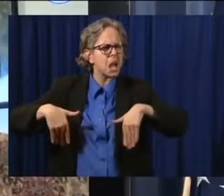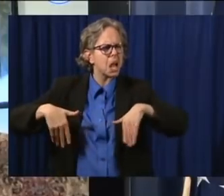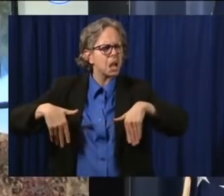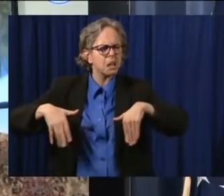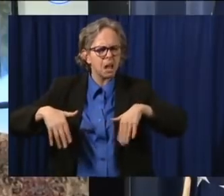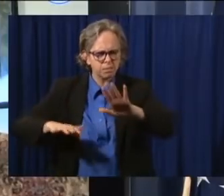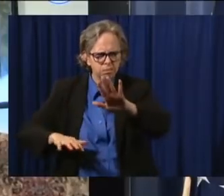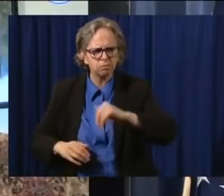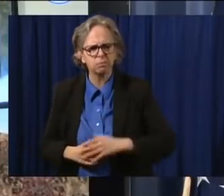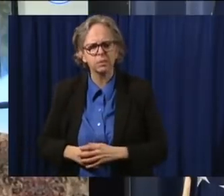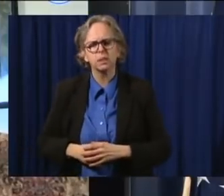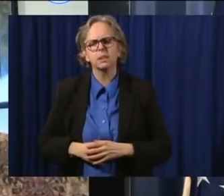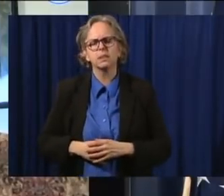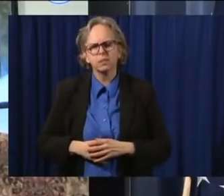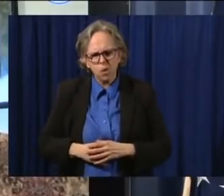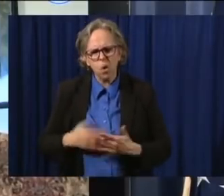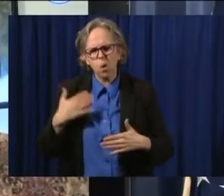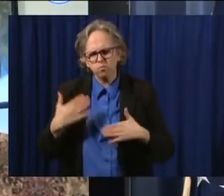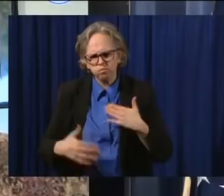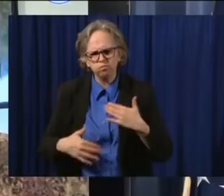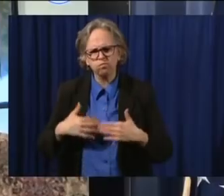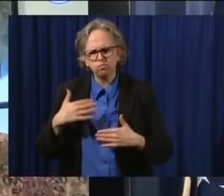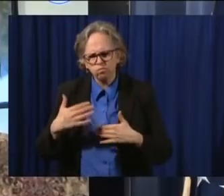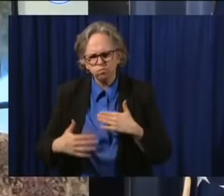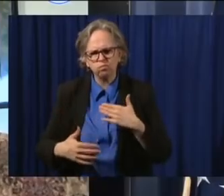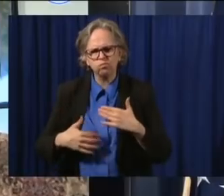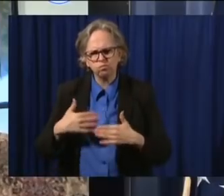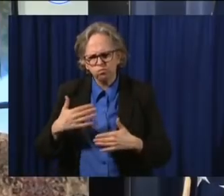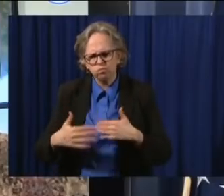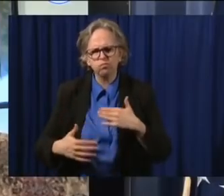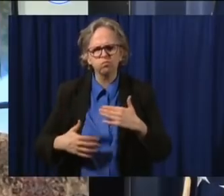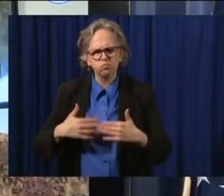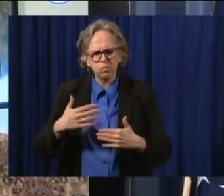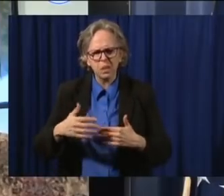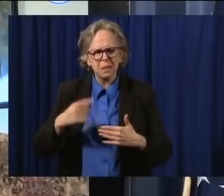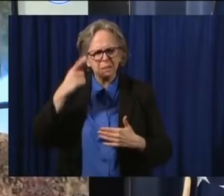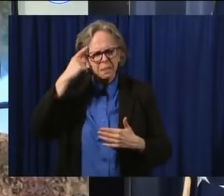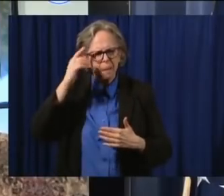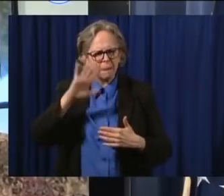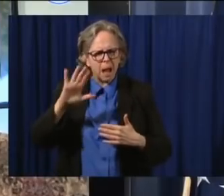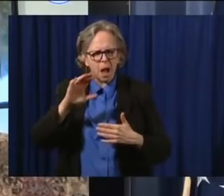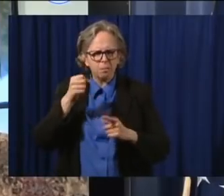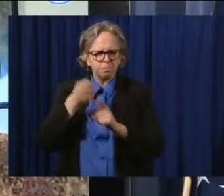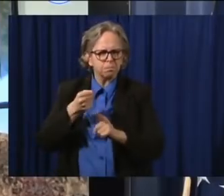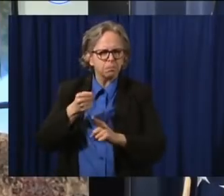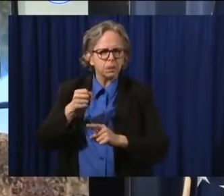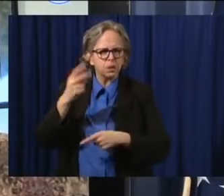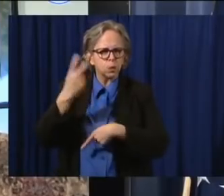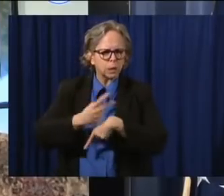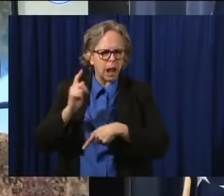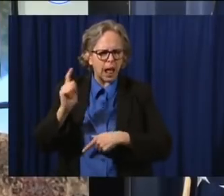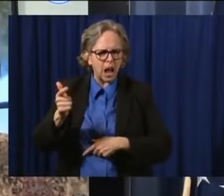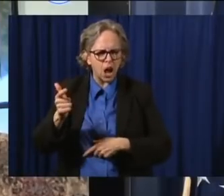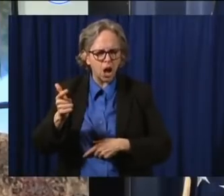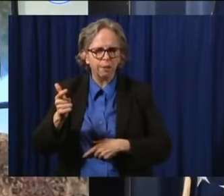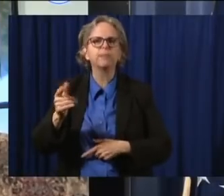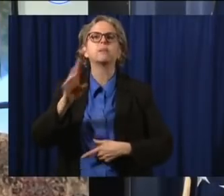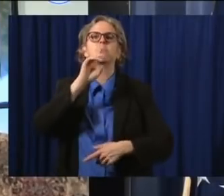then I think I was admitted on the March 27th, but that